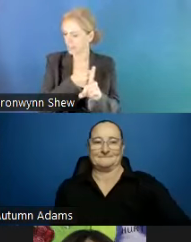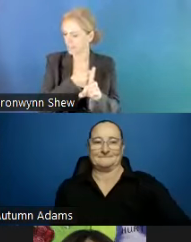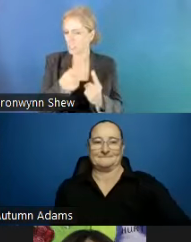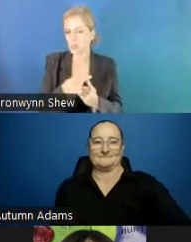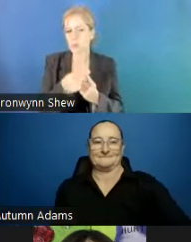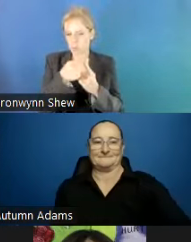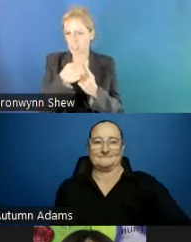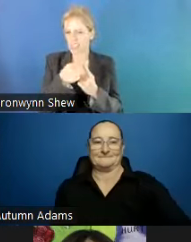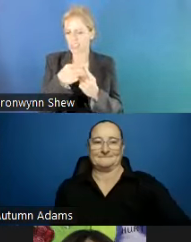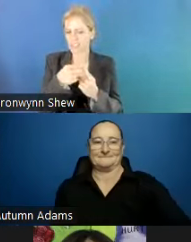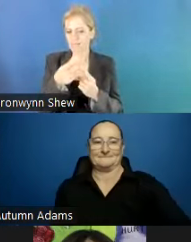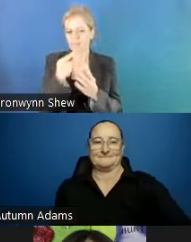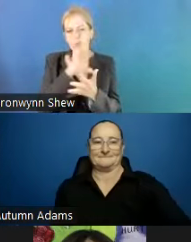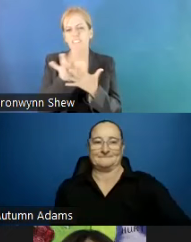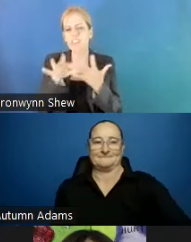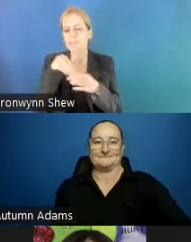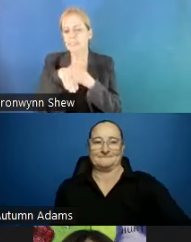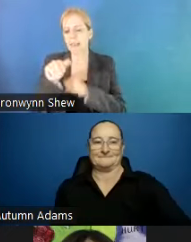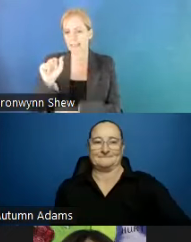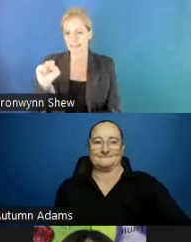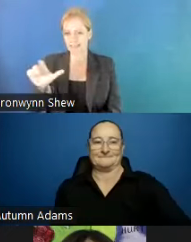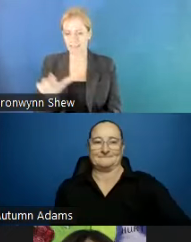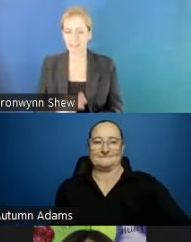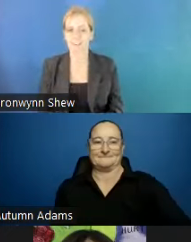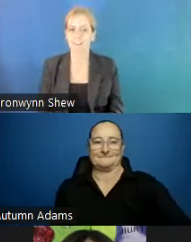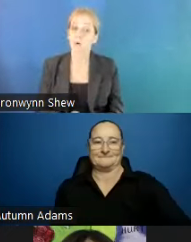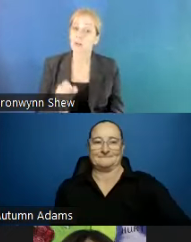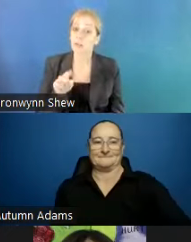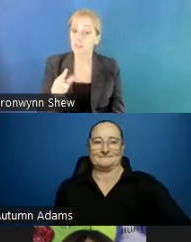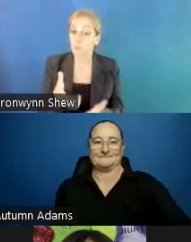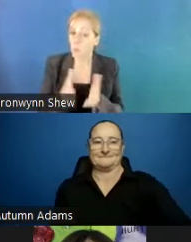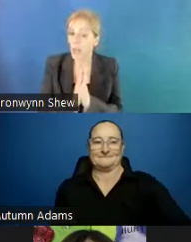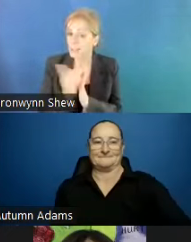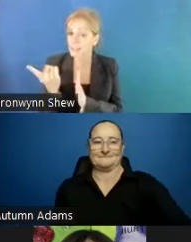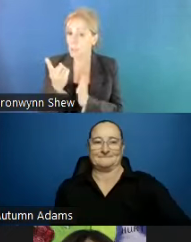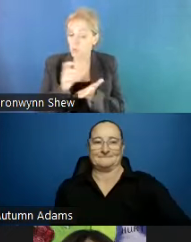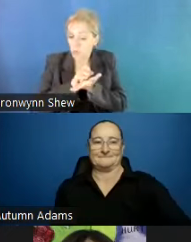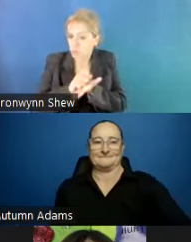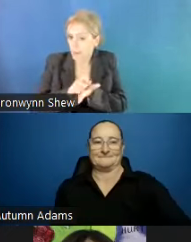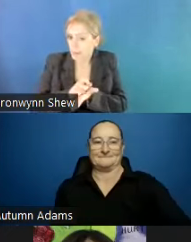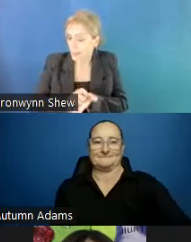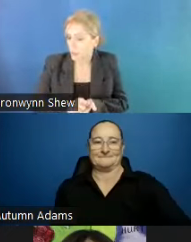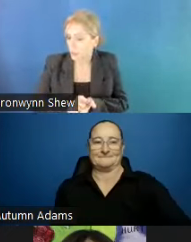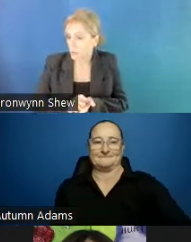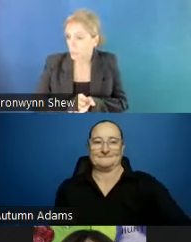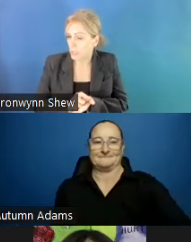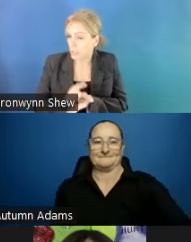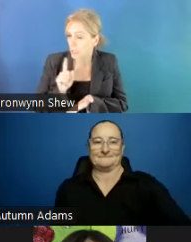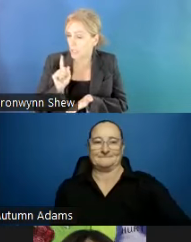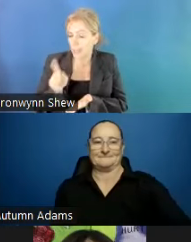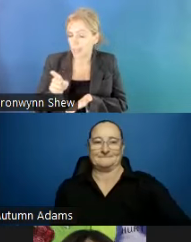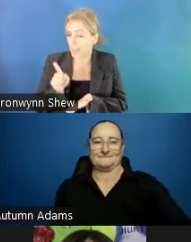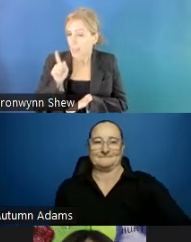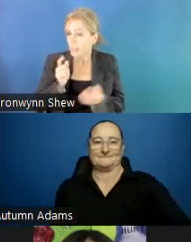So possibly if you're asking somebody to write things down and they're trying, again, English is not their first